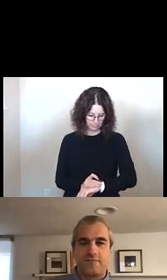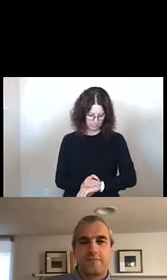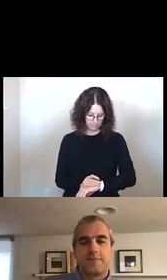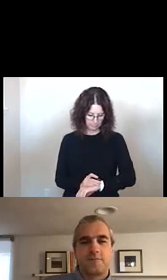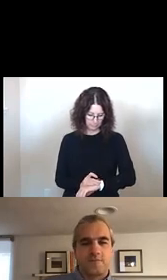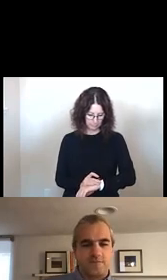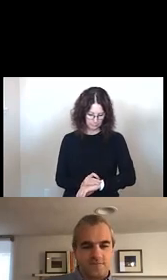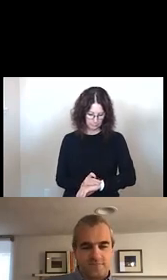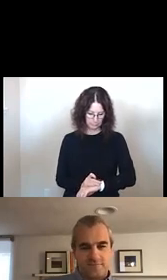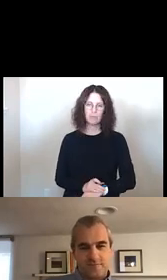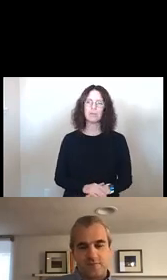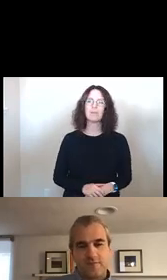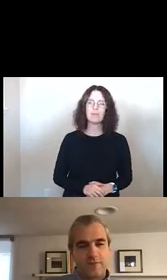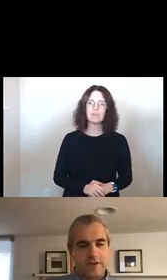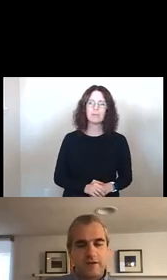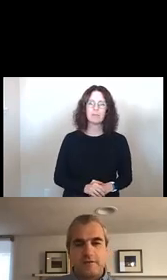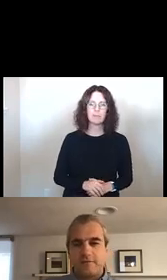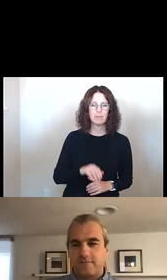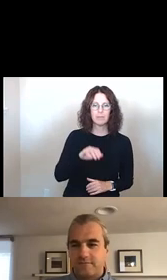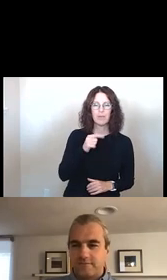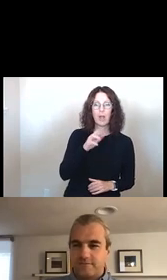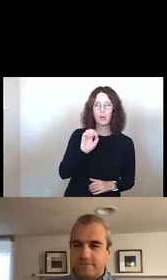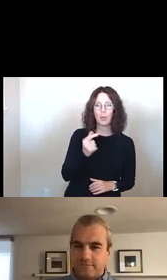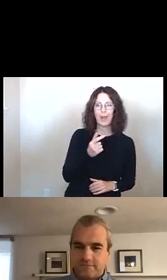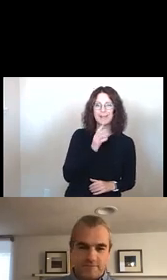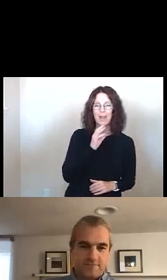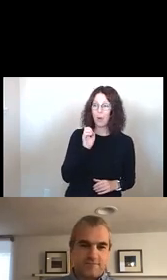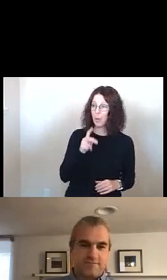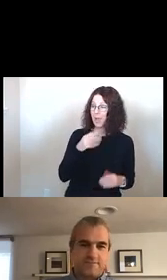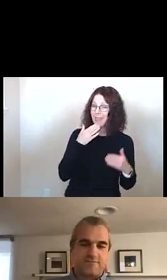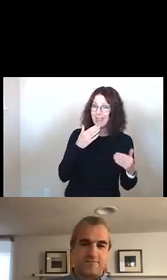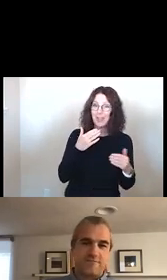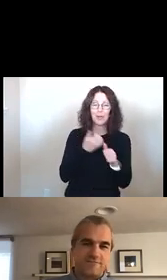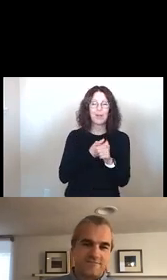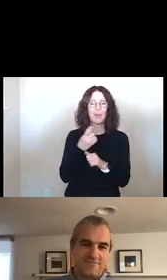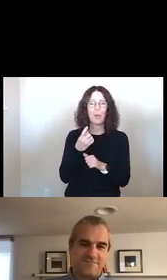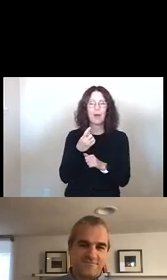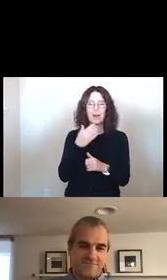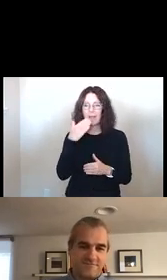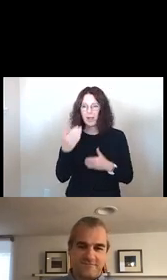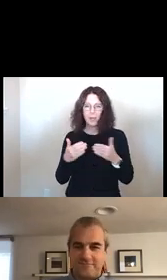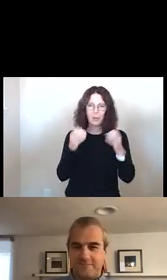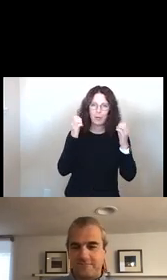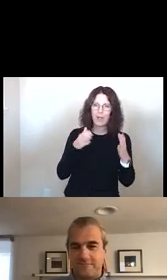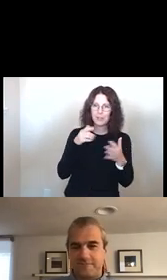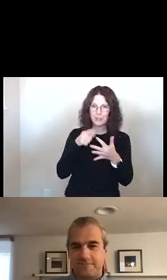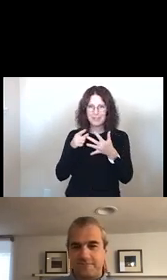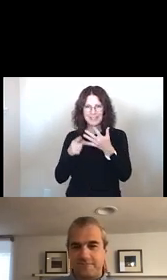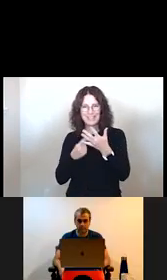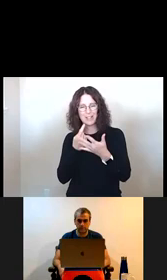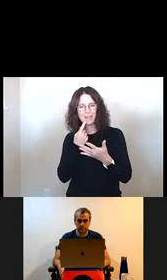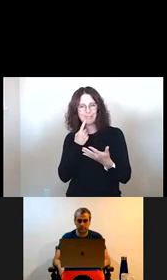All right, thanks everyone. Thanks especially Professor Siriu, Professor Ozulu, and Professor Gamble for sharing with us